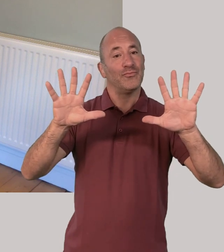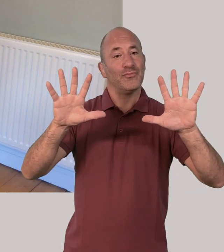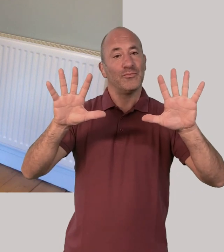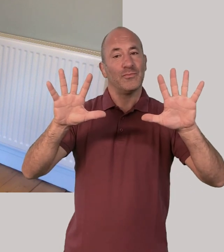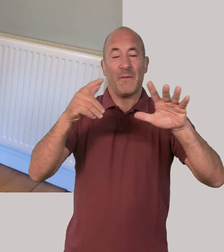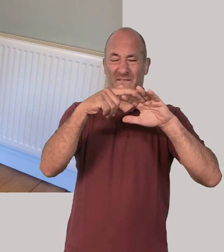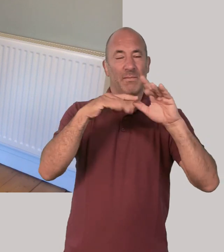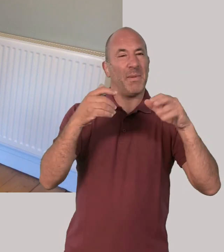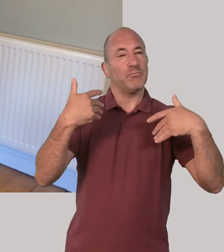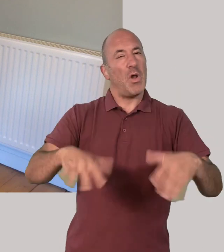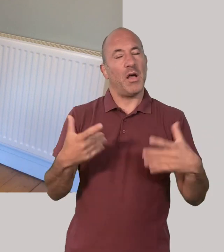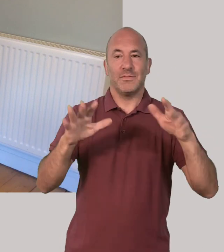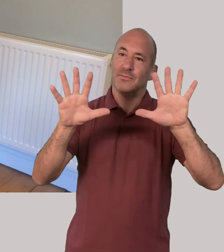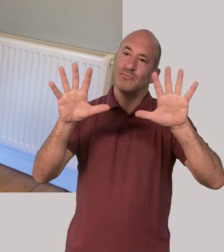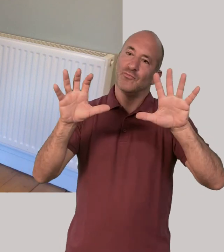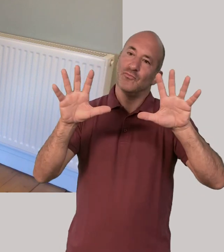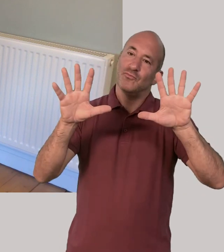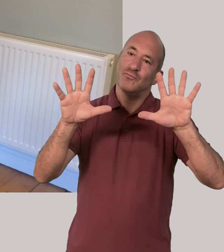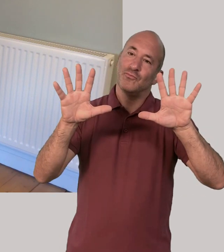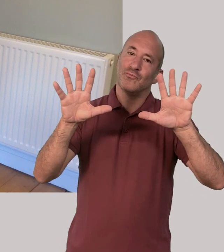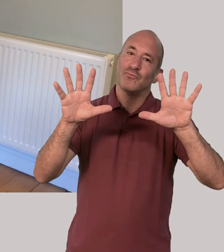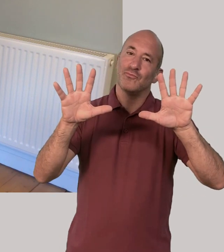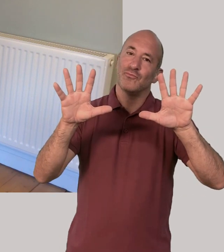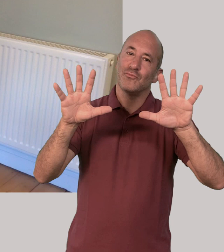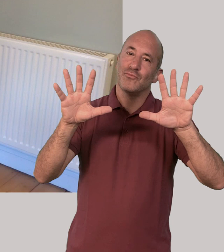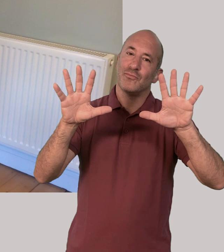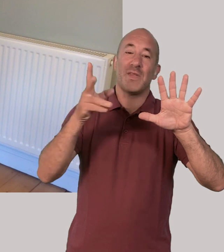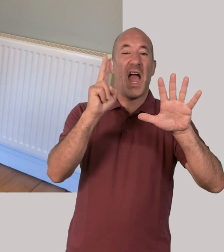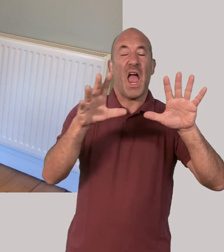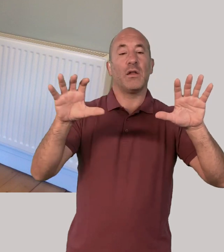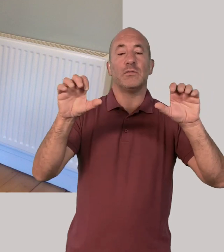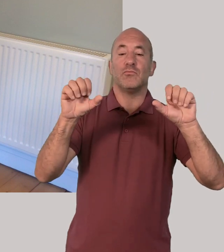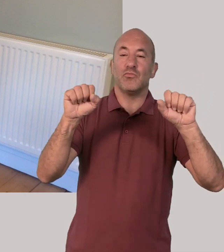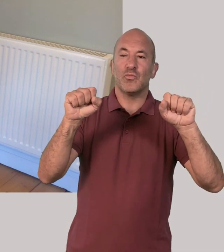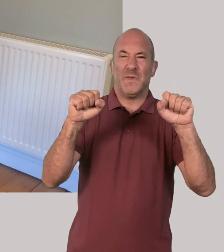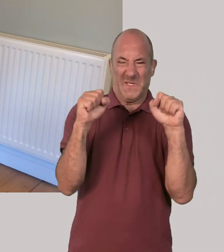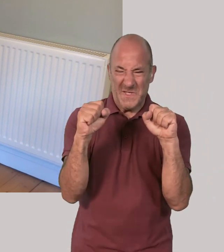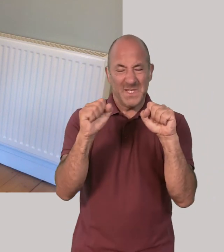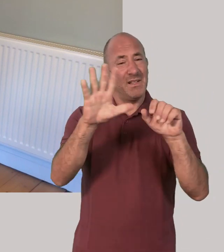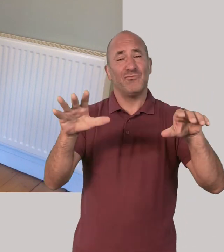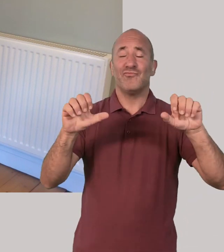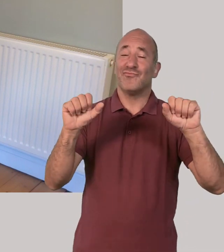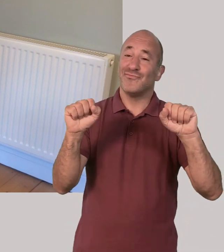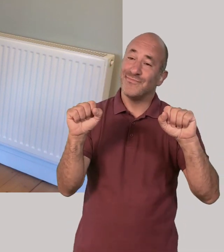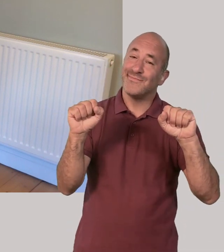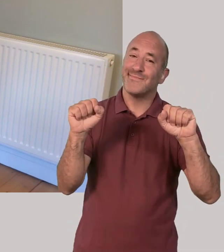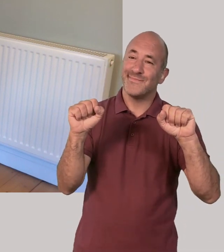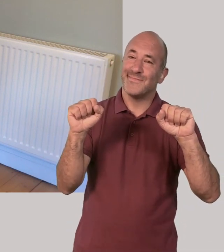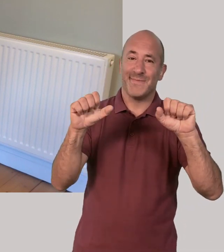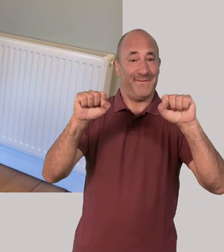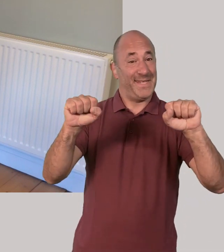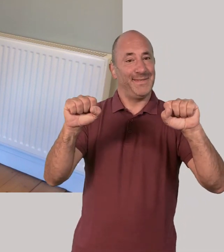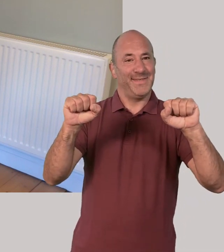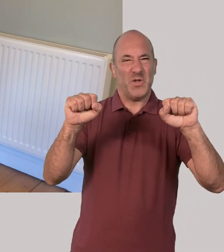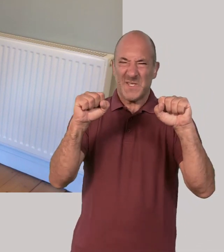relax your fingers a little bit. And the same when you go into the fist shape. Make a fist shape, but not quite